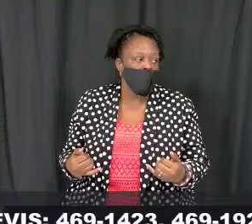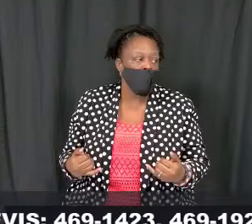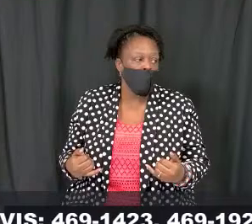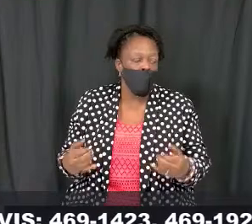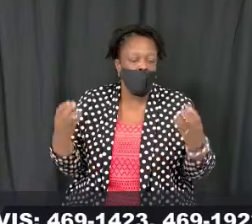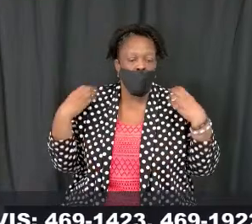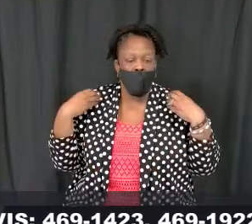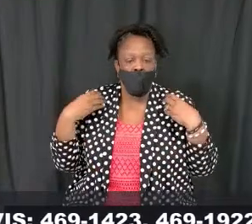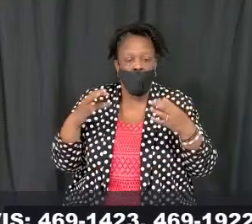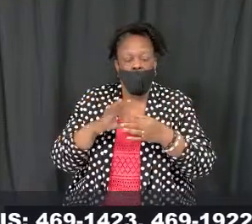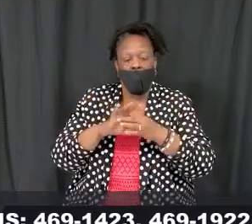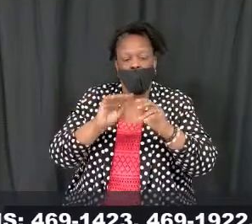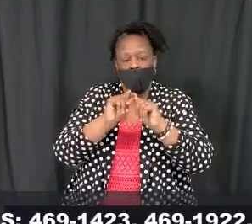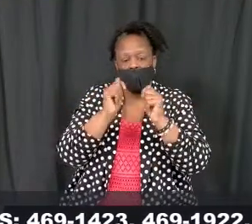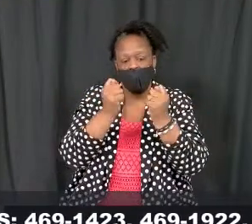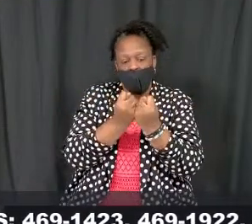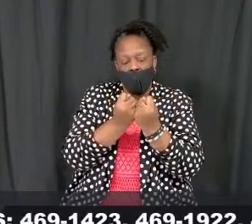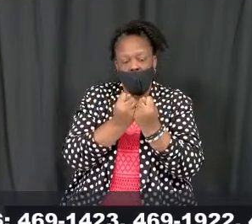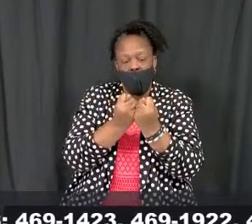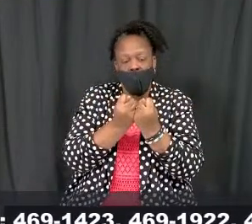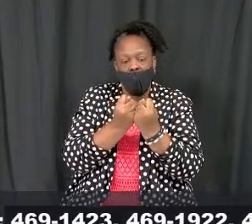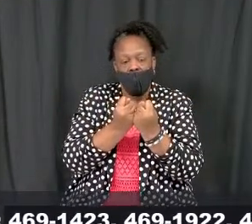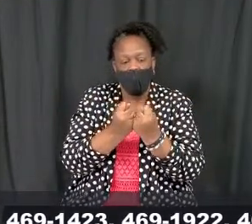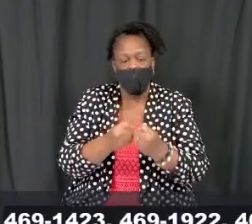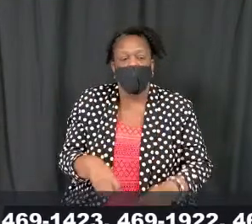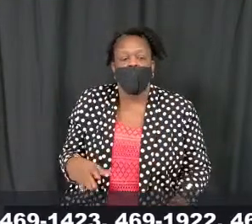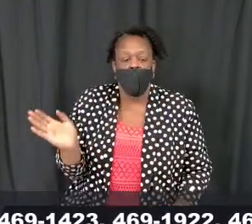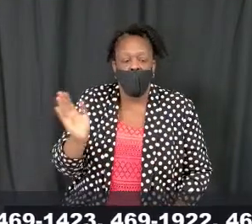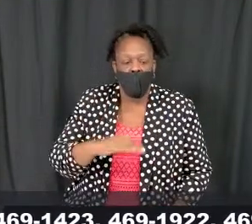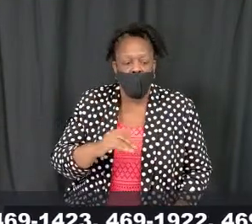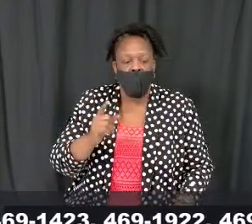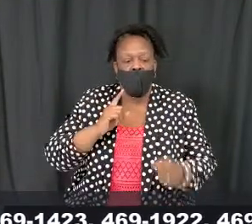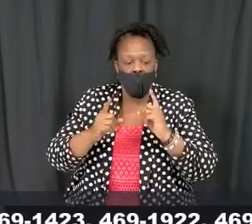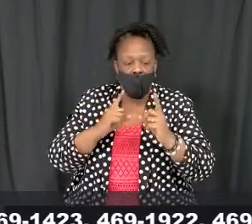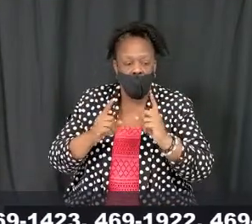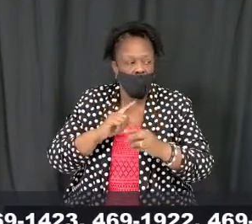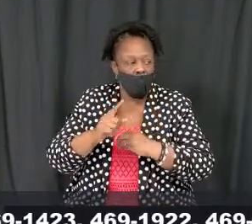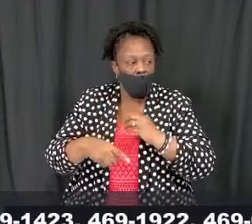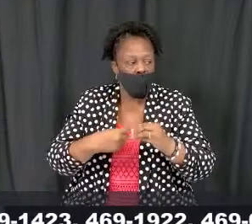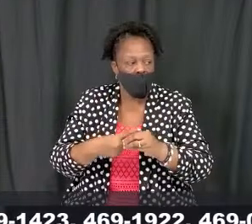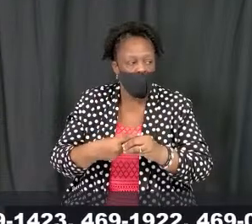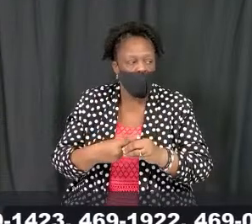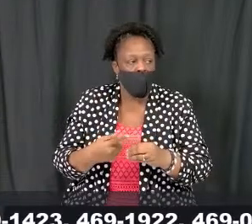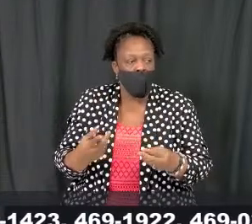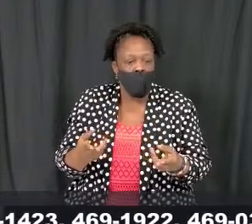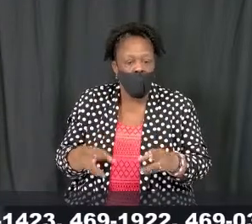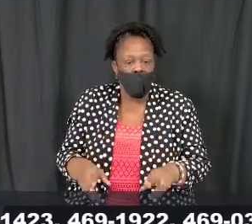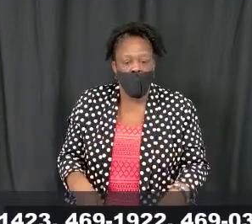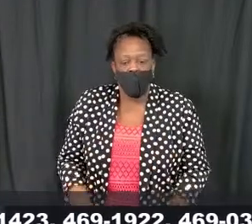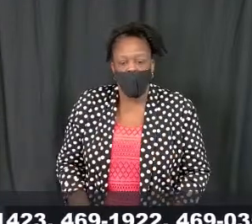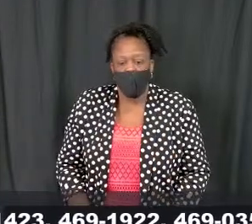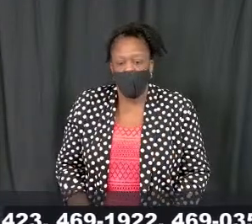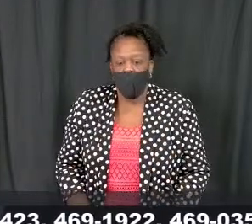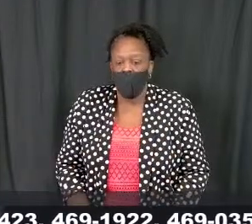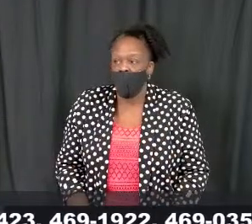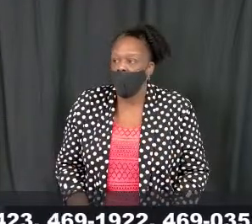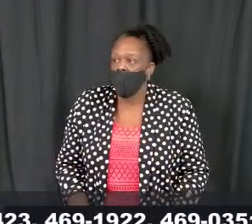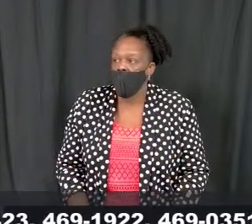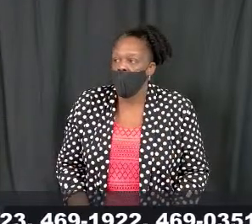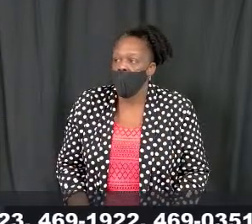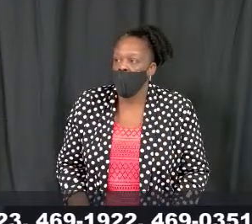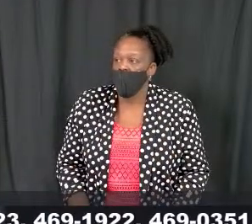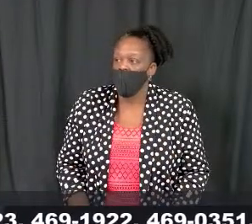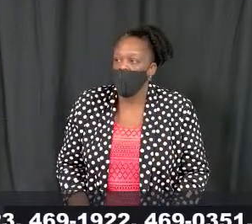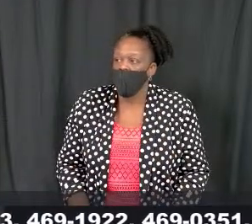COVID-19 Task Force, Mr. Abdias Samuel, to address us. And before he comes,